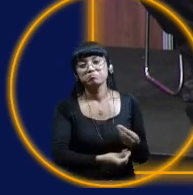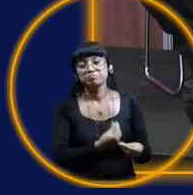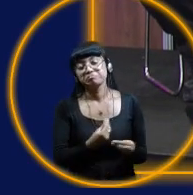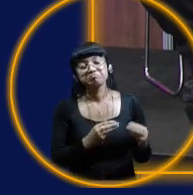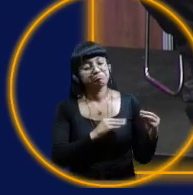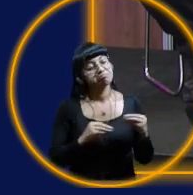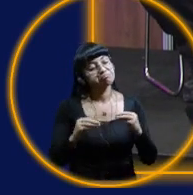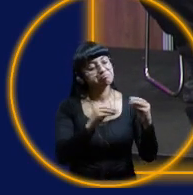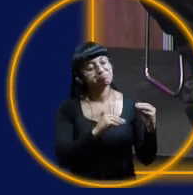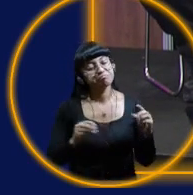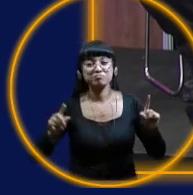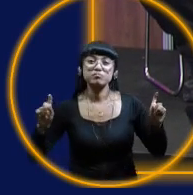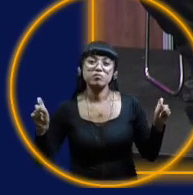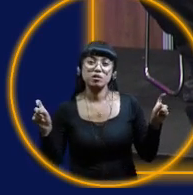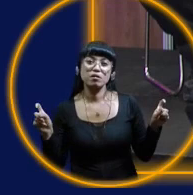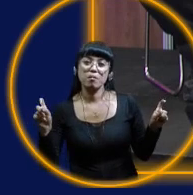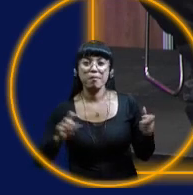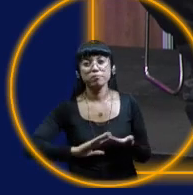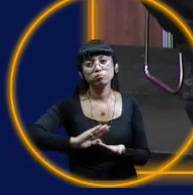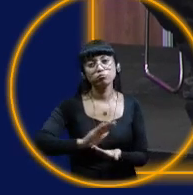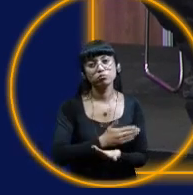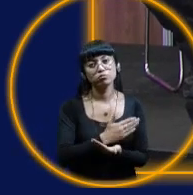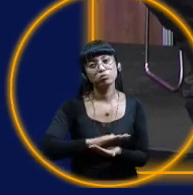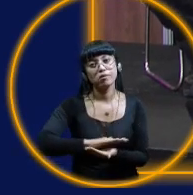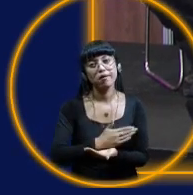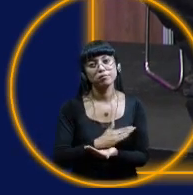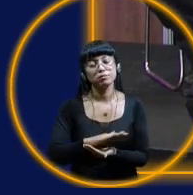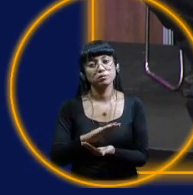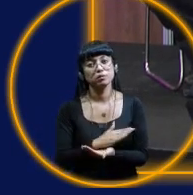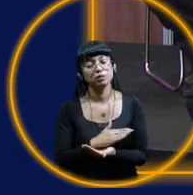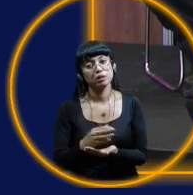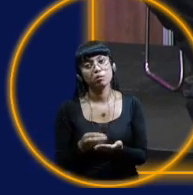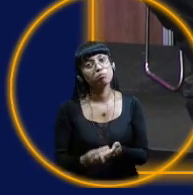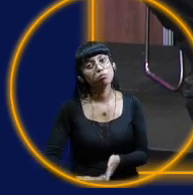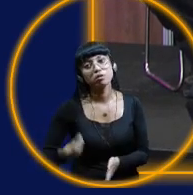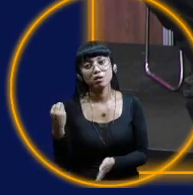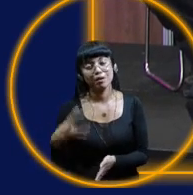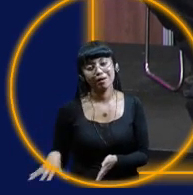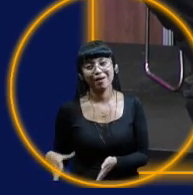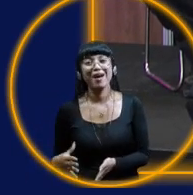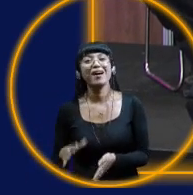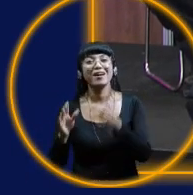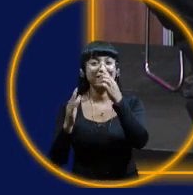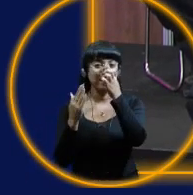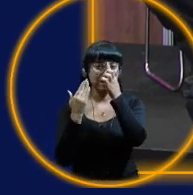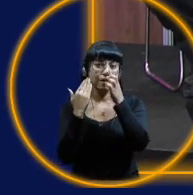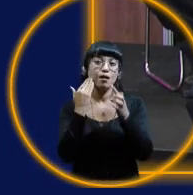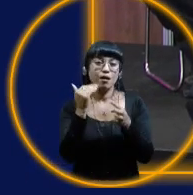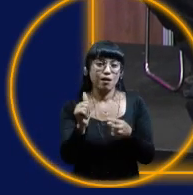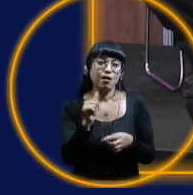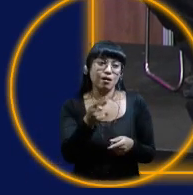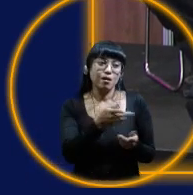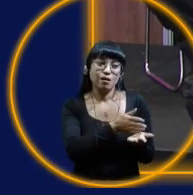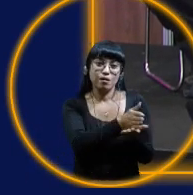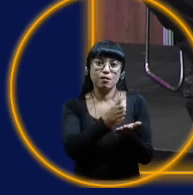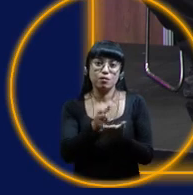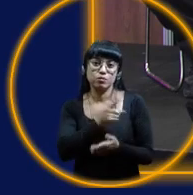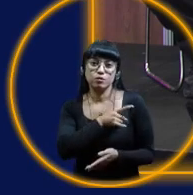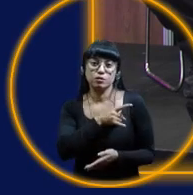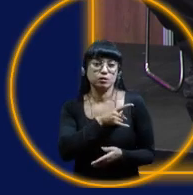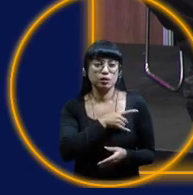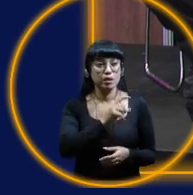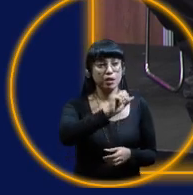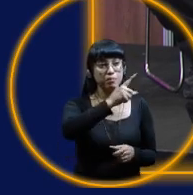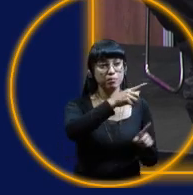for a semester to get money. And we were applying for a scholarship, and we wrote a song together to help get